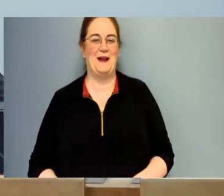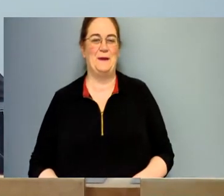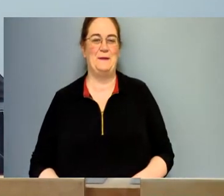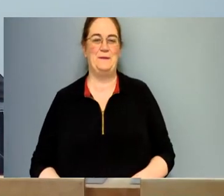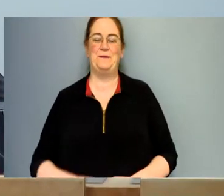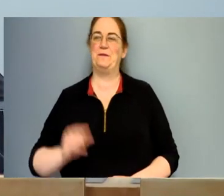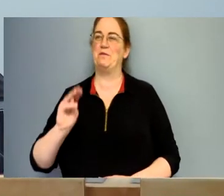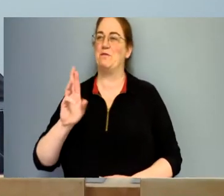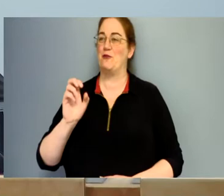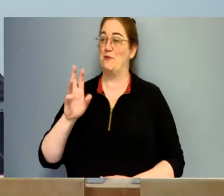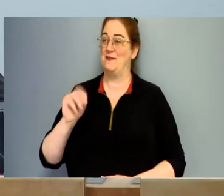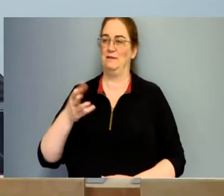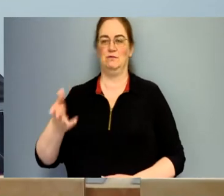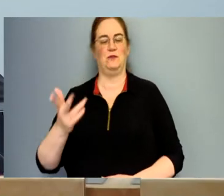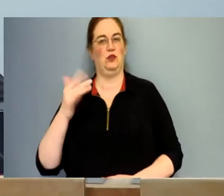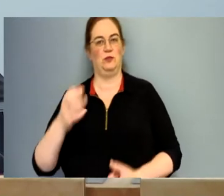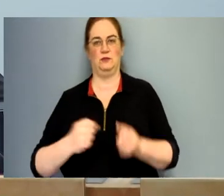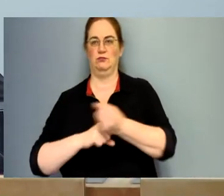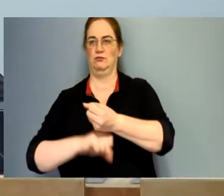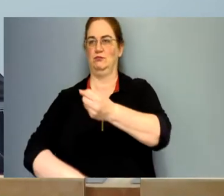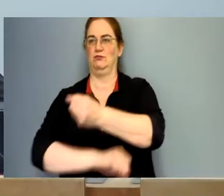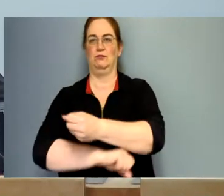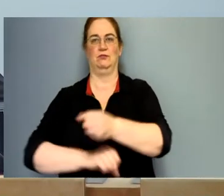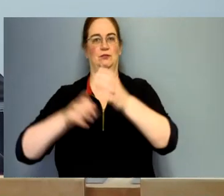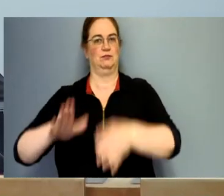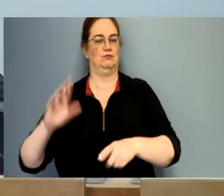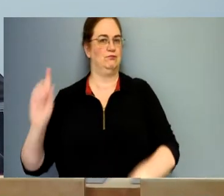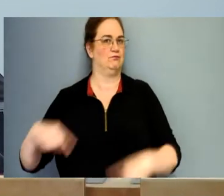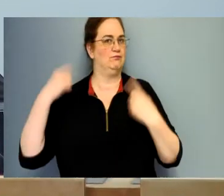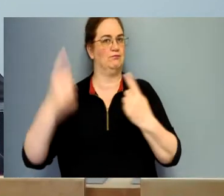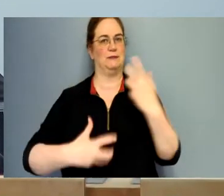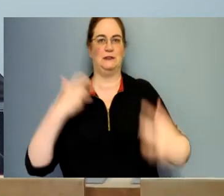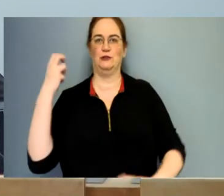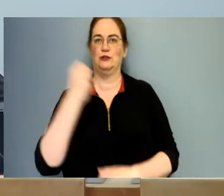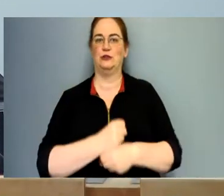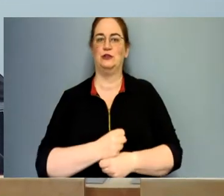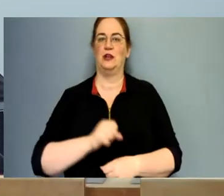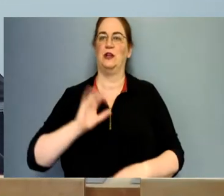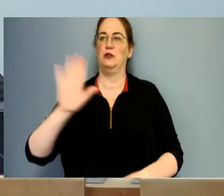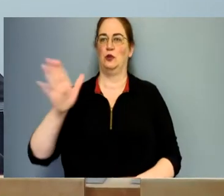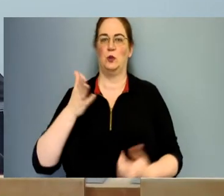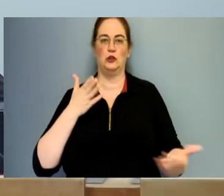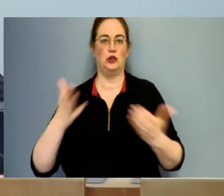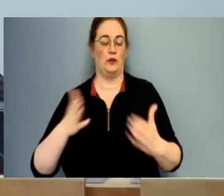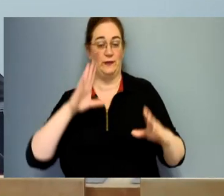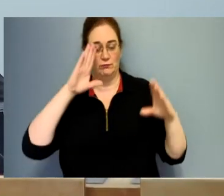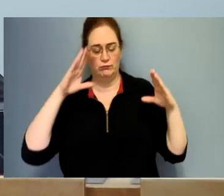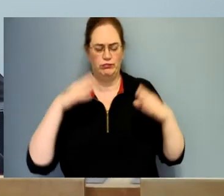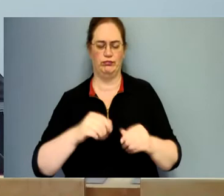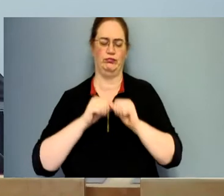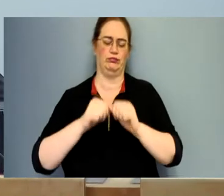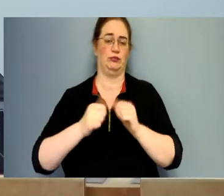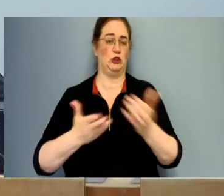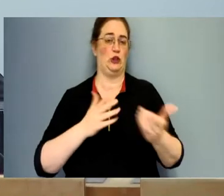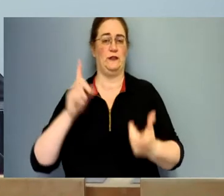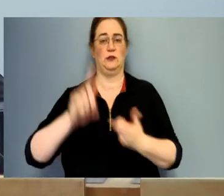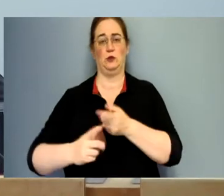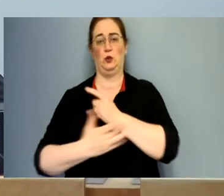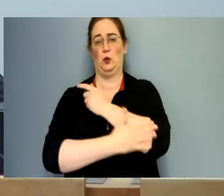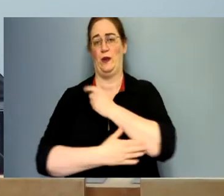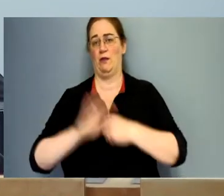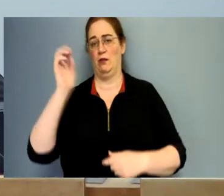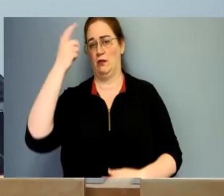you have been a mainstay here for a number of years, and your service, dedicated service to county